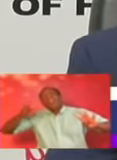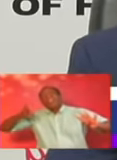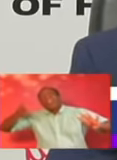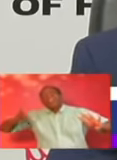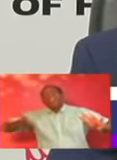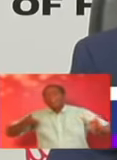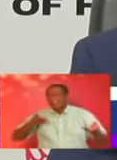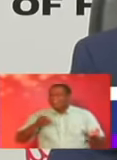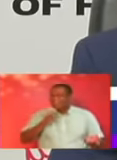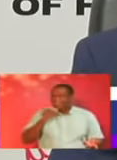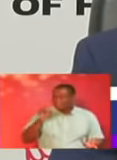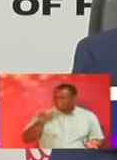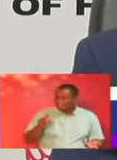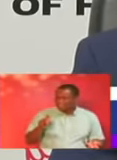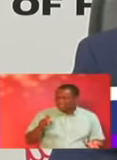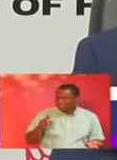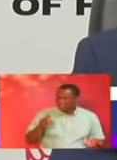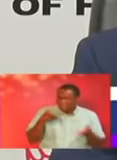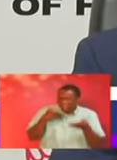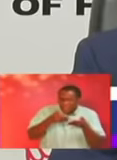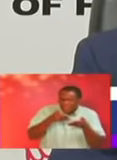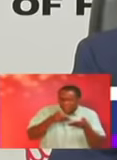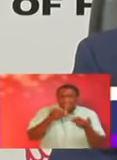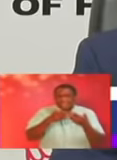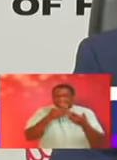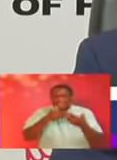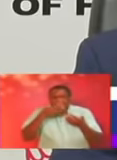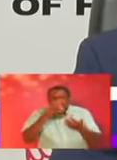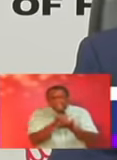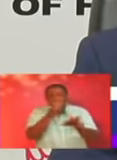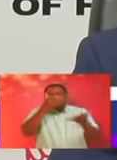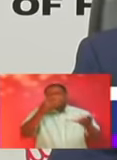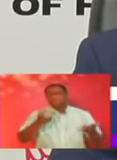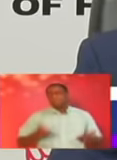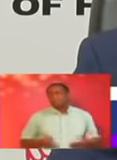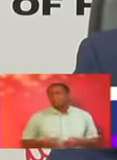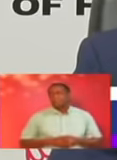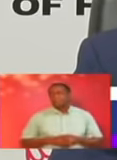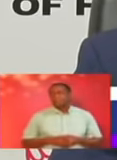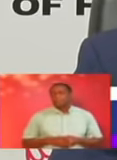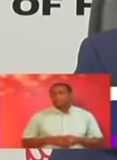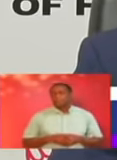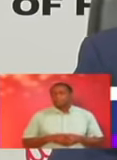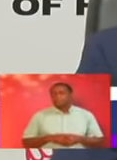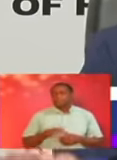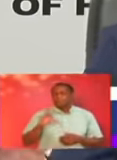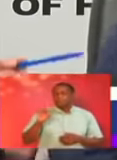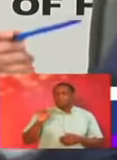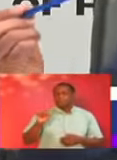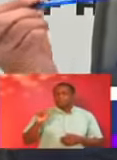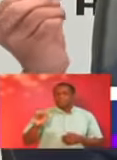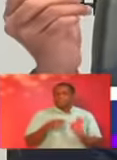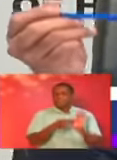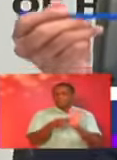did provide some data, and I want to thank them for it. But the data shows that